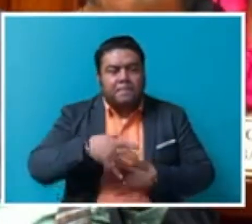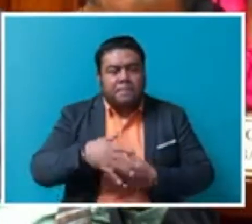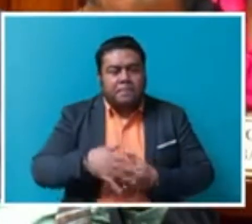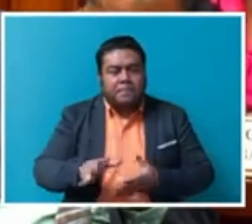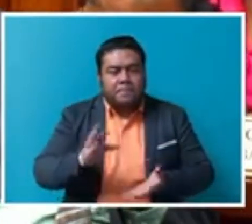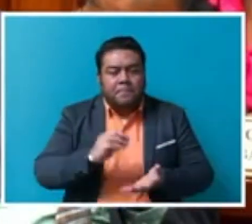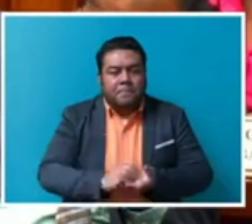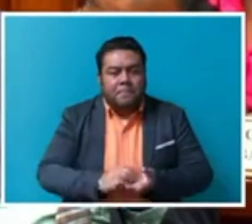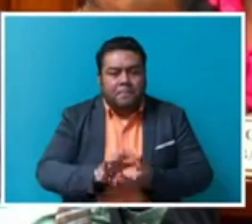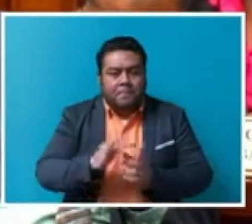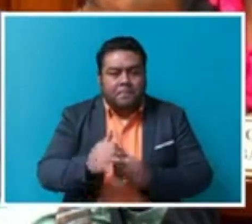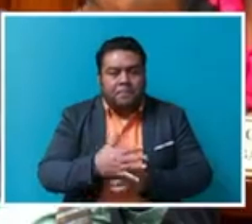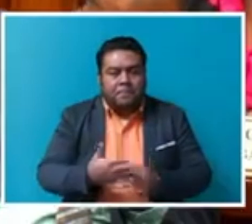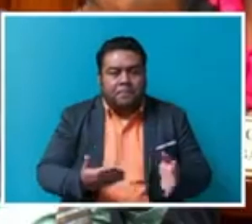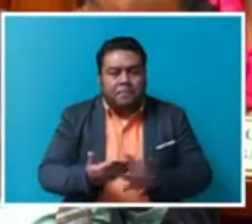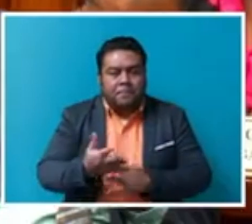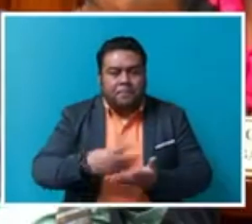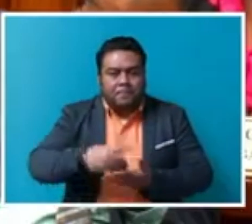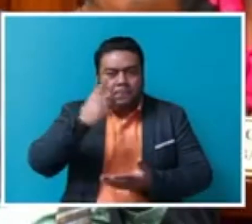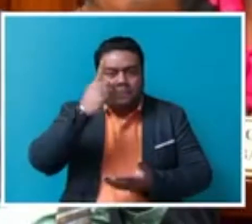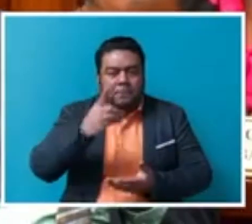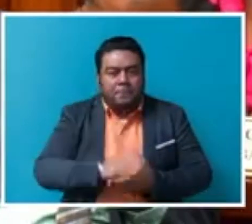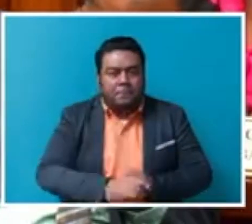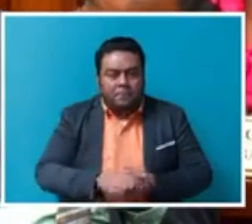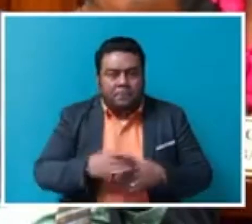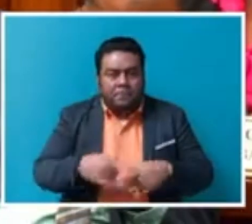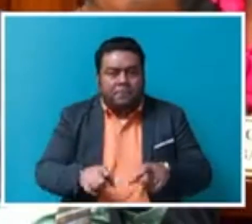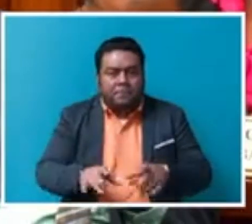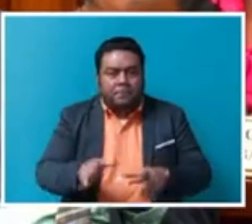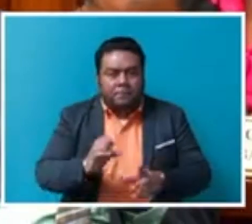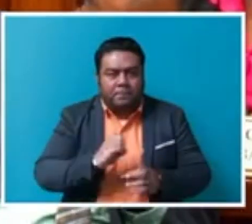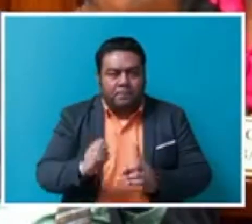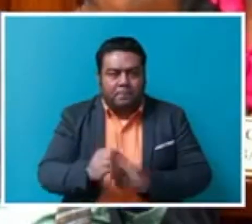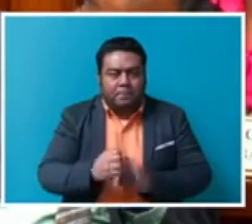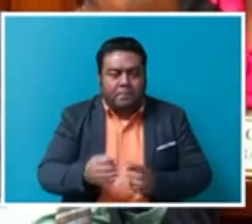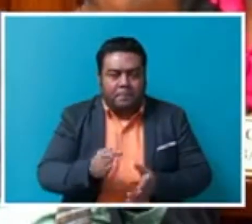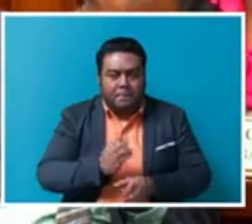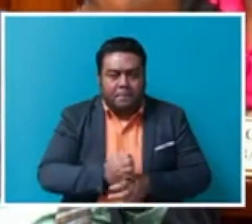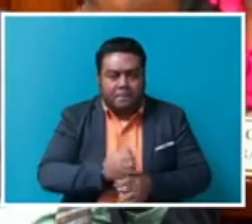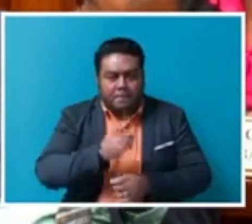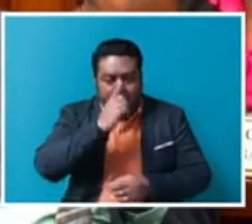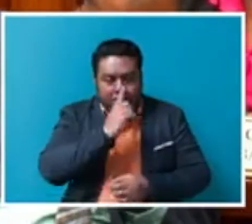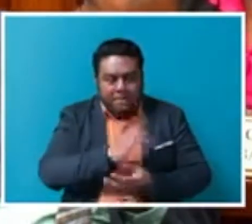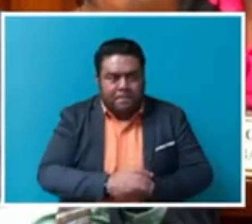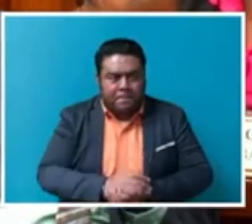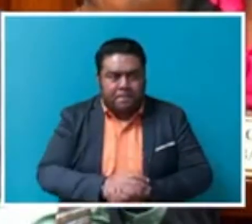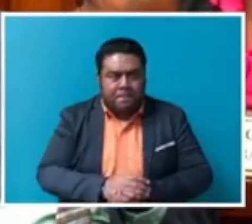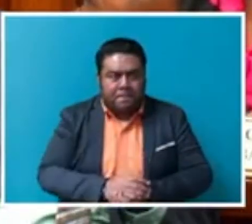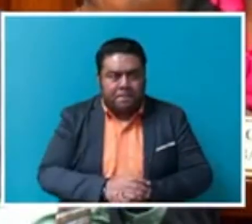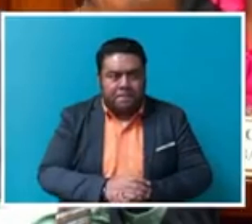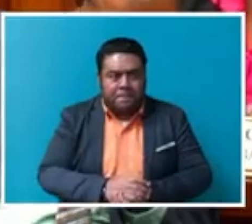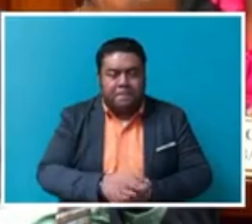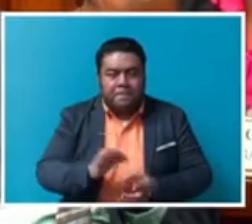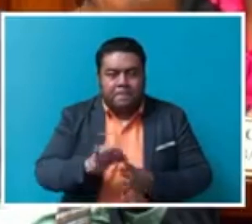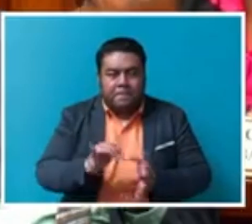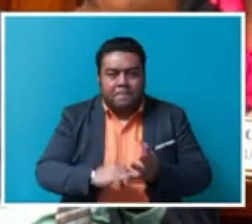enforcement, but through education, collaboration, and sustained engagement of our people. The Code of Conduct for PSV operators